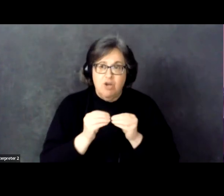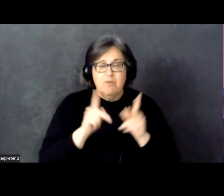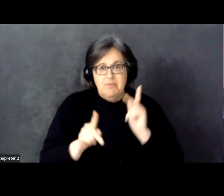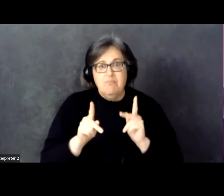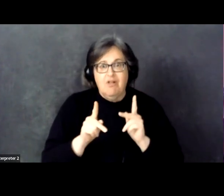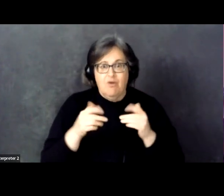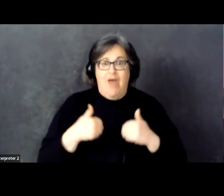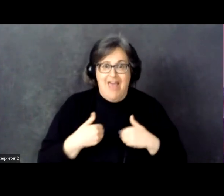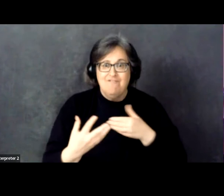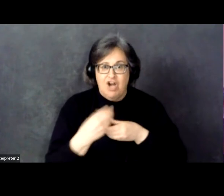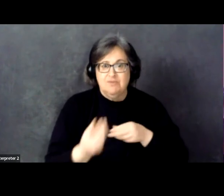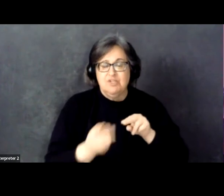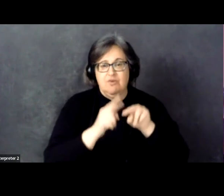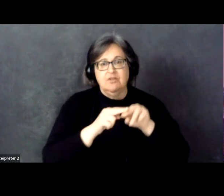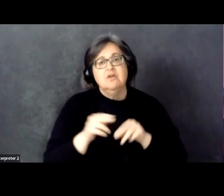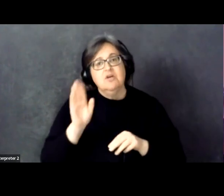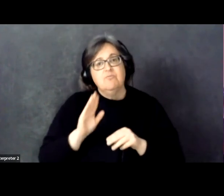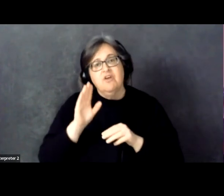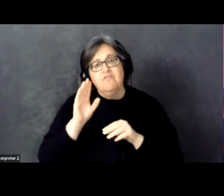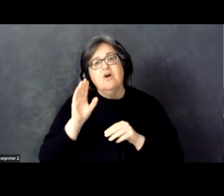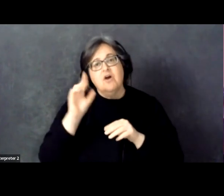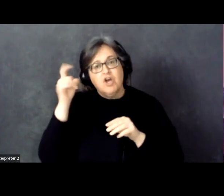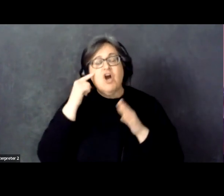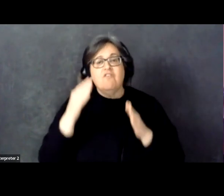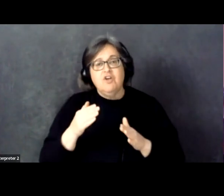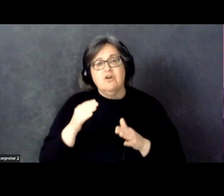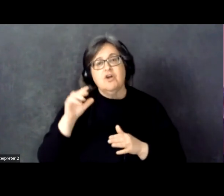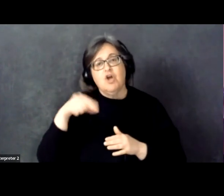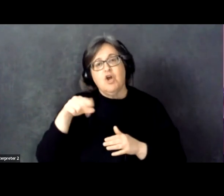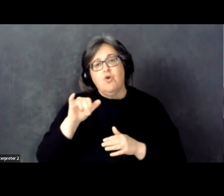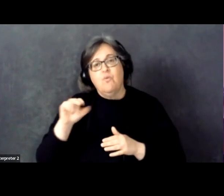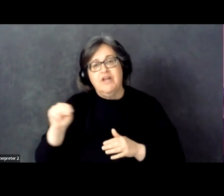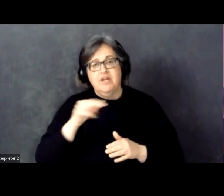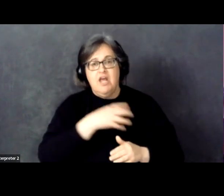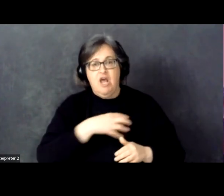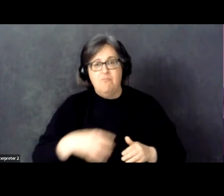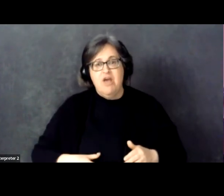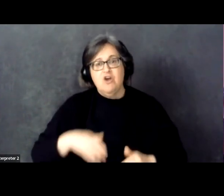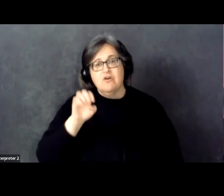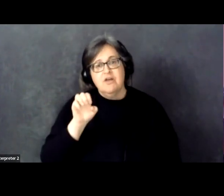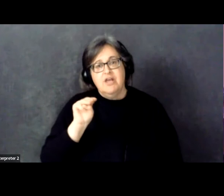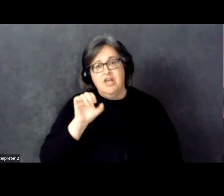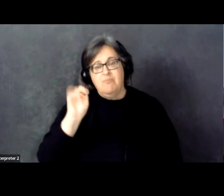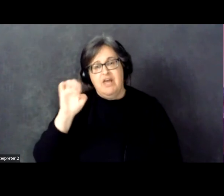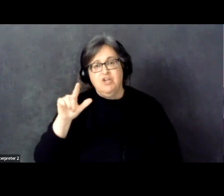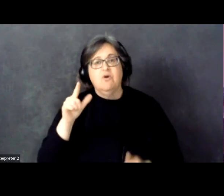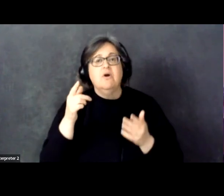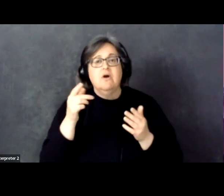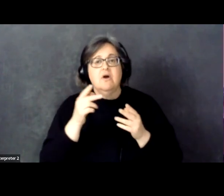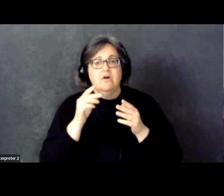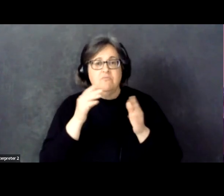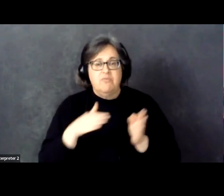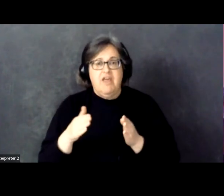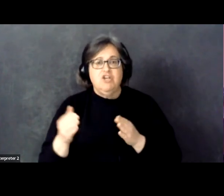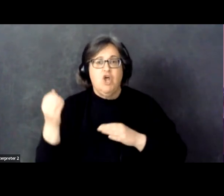Pat Quinn, and the then mayor, Rob Emanuel, planned to close 12 mental health facilities statewide. And there's a